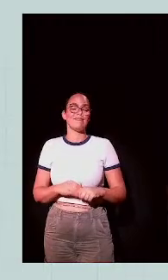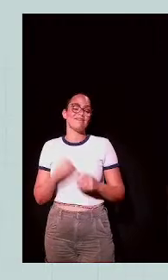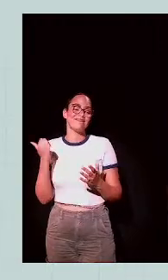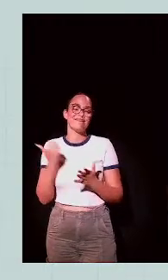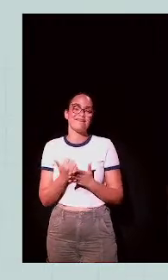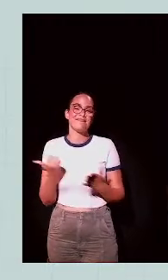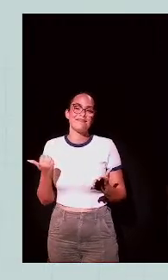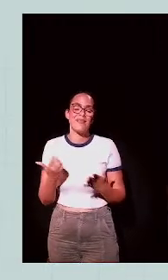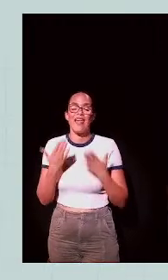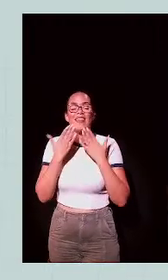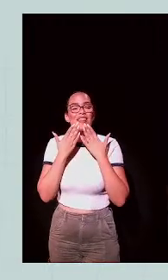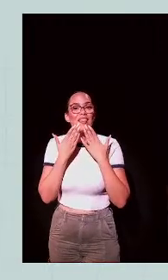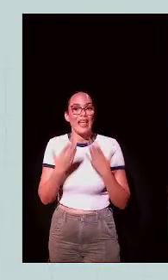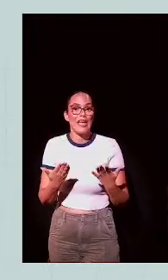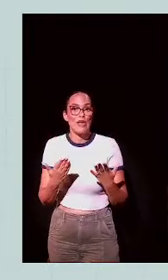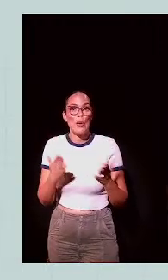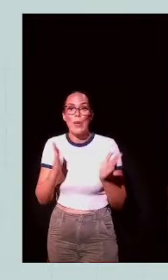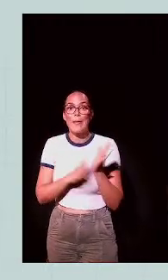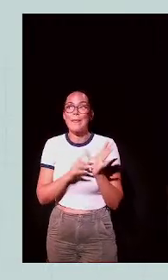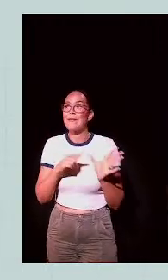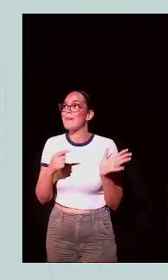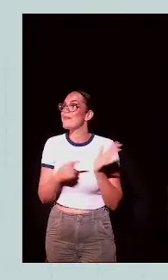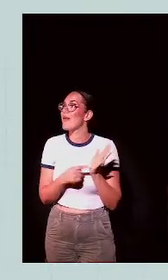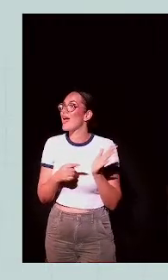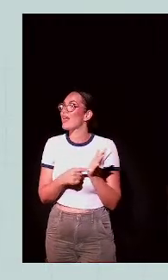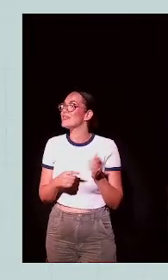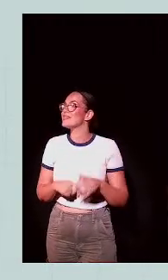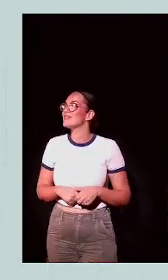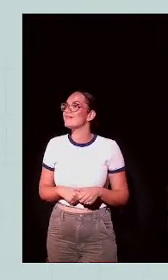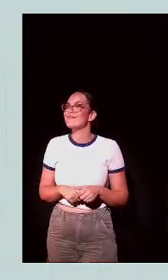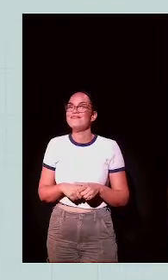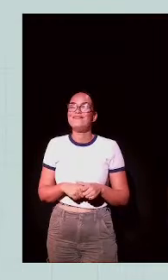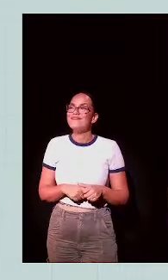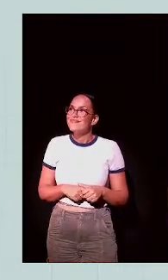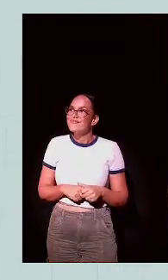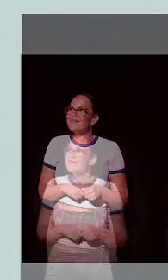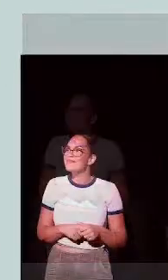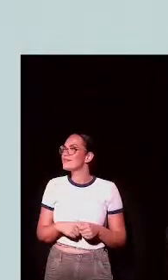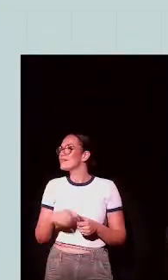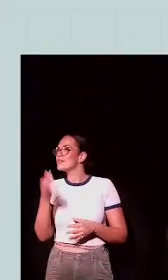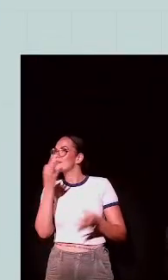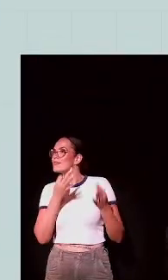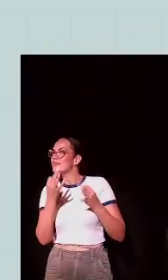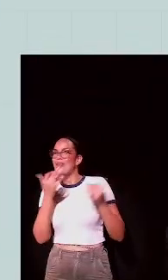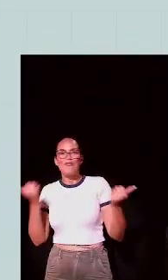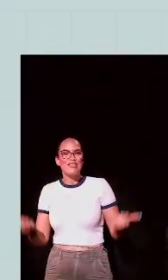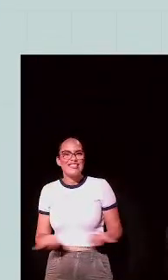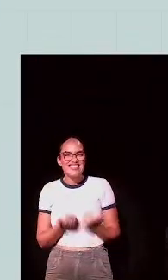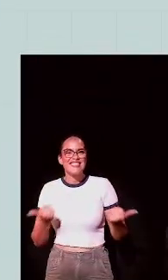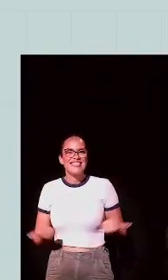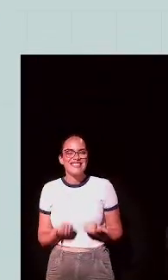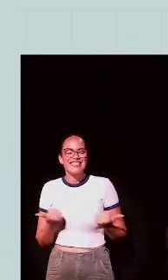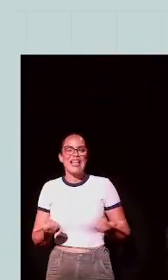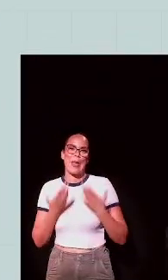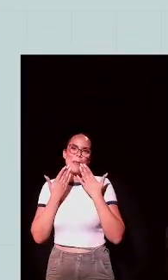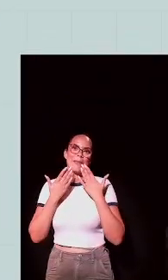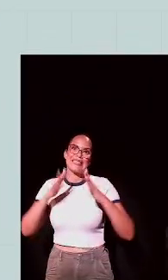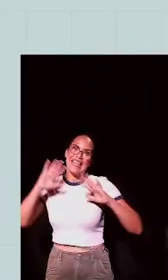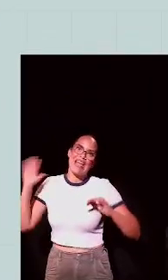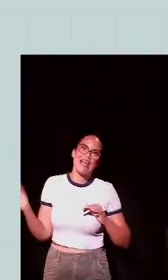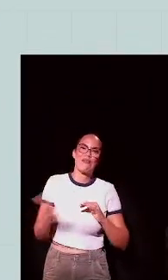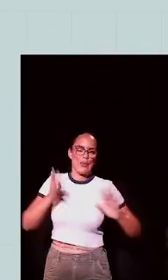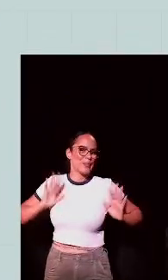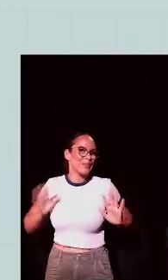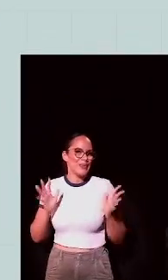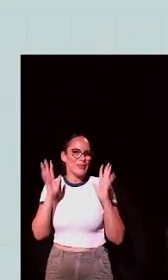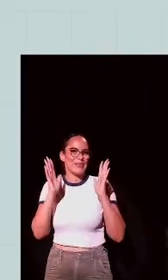Brilliant. Great. Thank you very much, Matt. I think that yeah, there are no more questions in the room, so I think we'll leave it there. Everybody please give Matt a huge round of